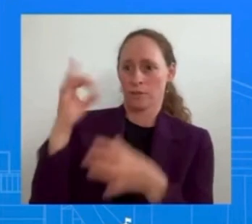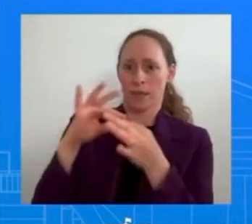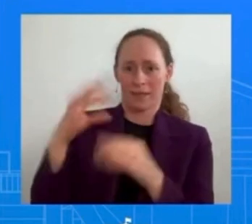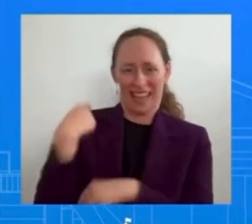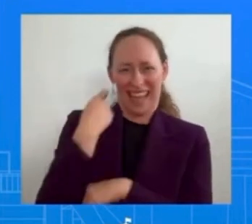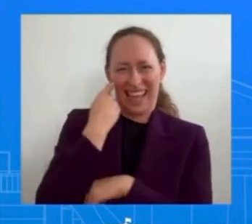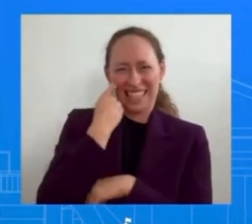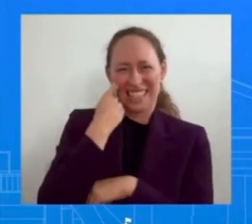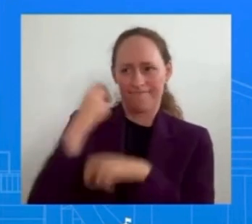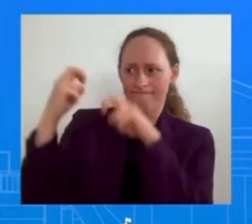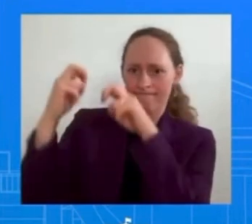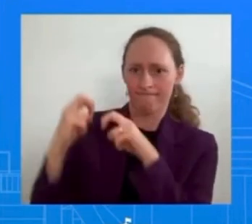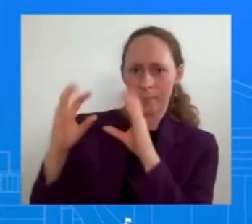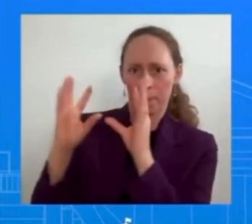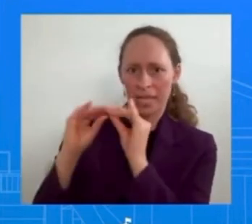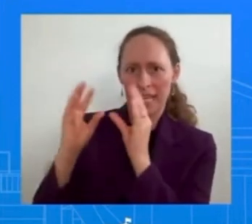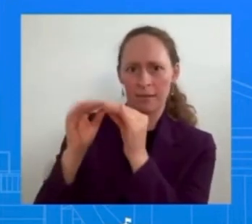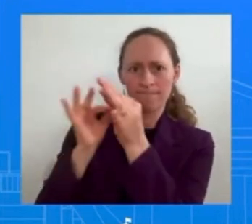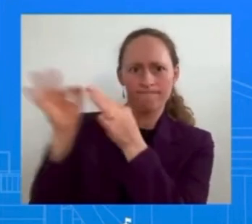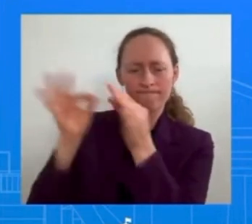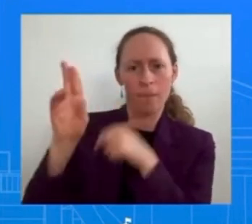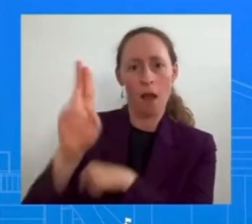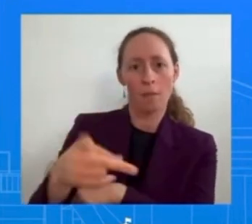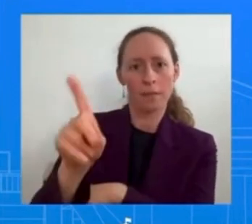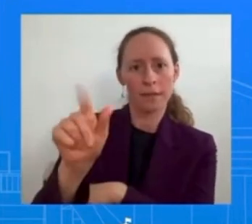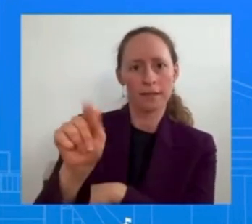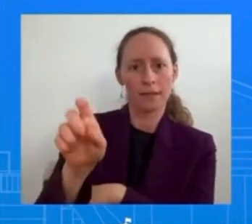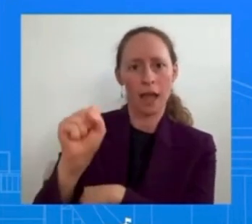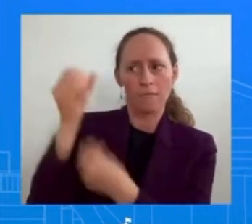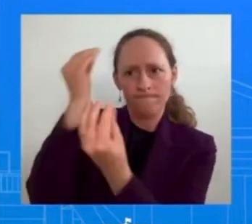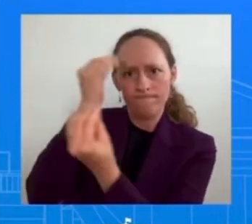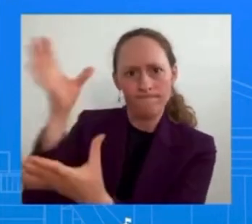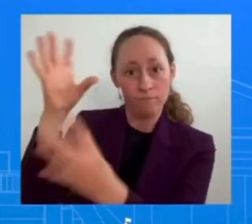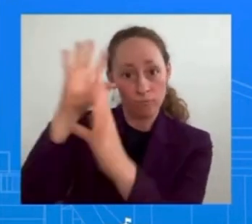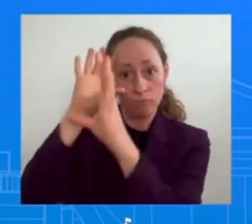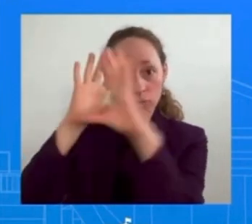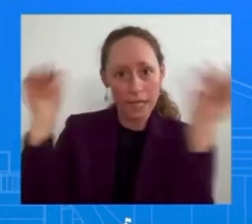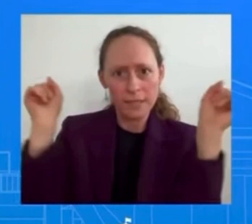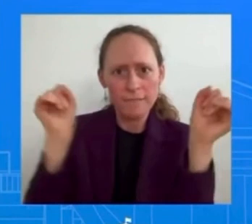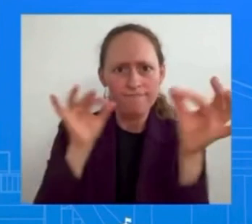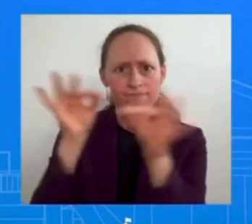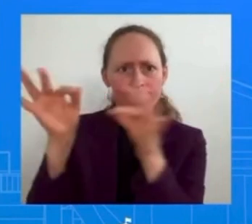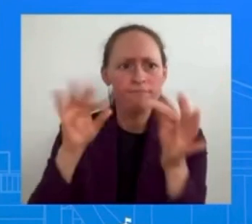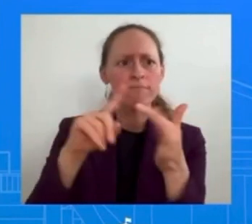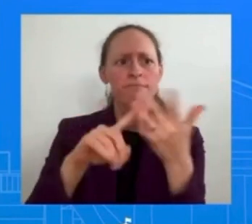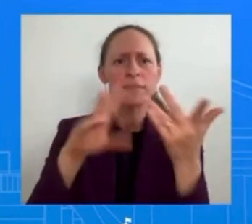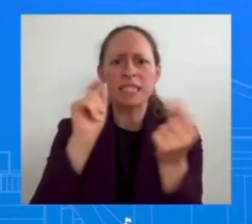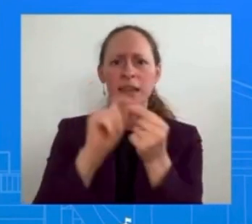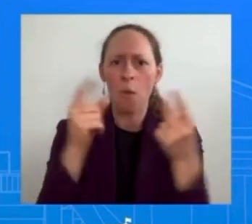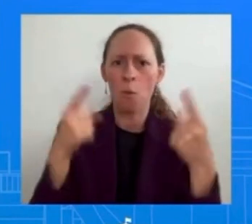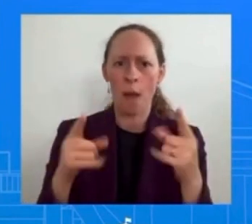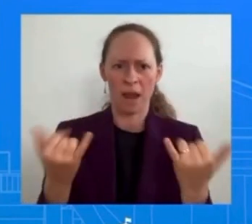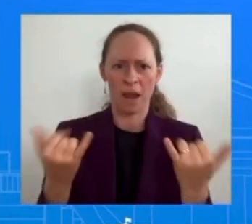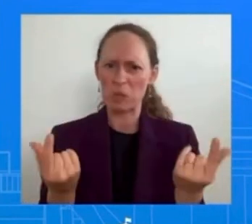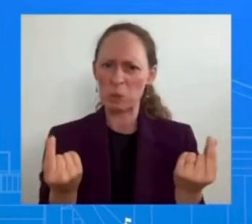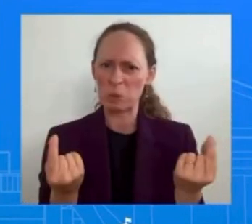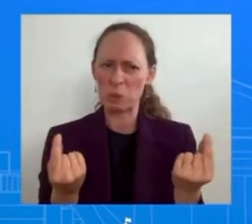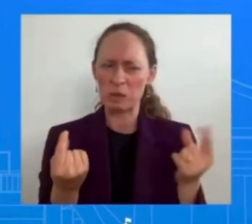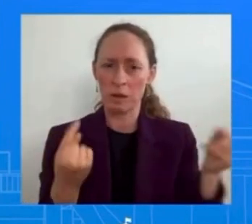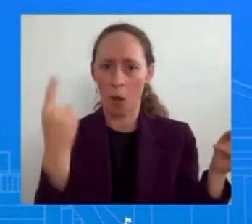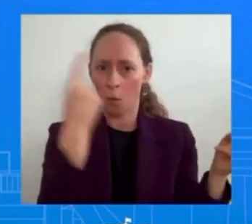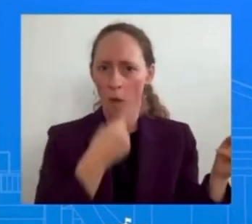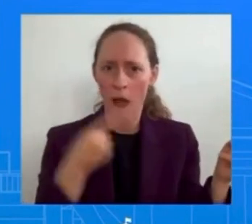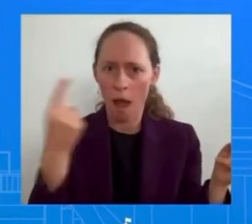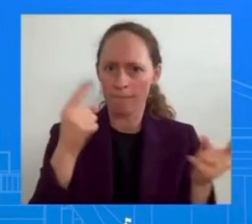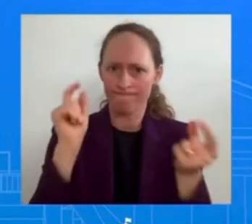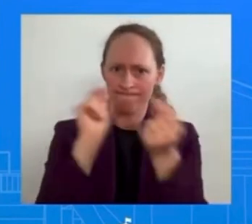an update on the ongoing recovery efforts that are happening in Hawaii. And I will continue to provide him